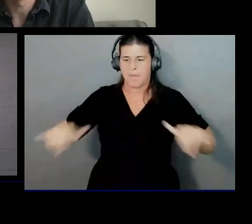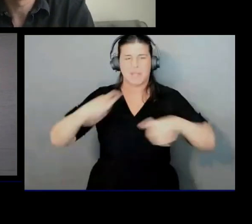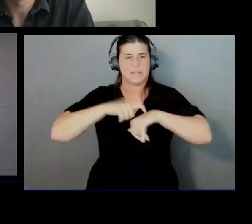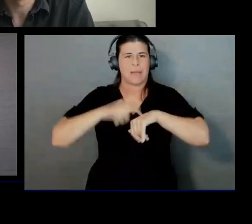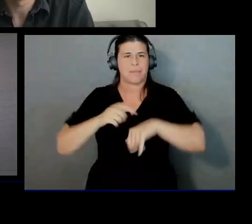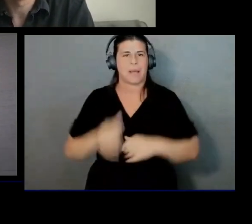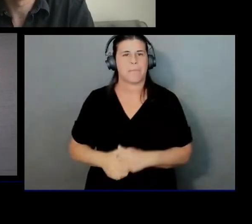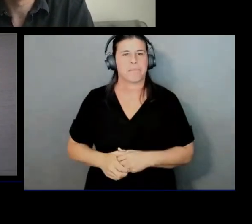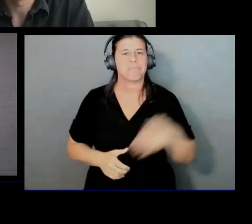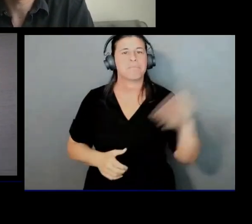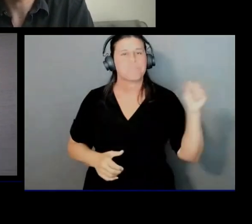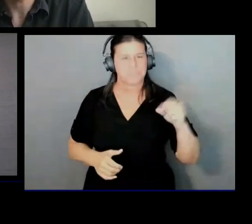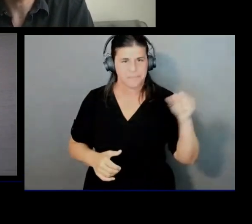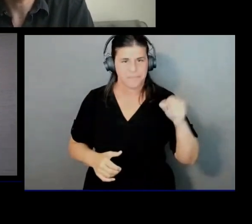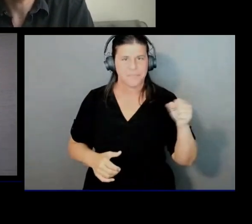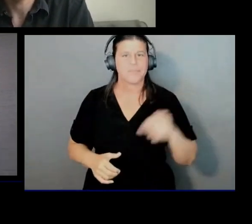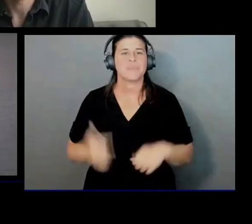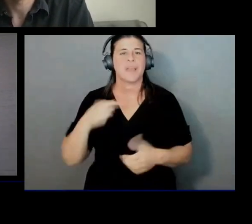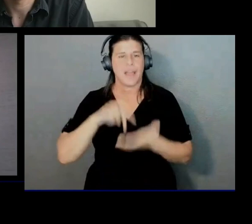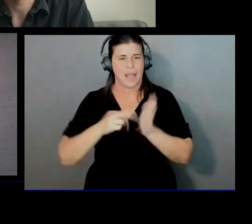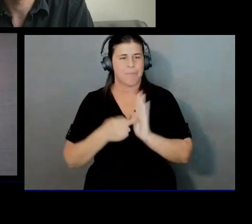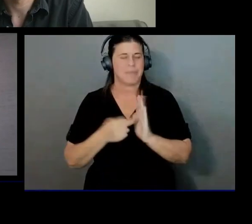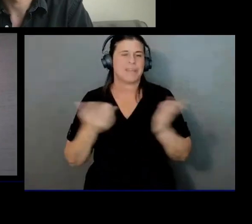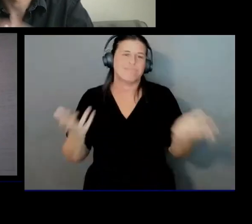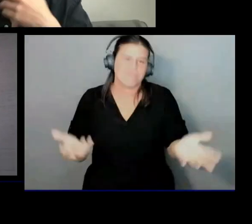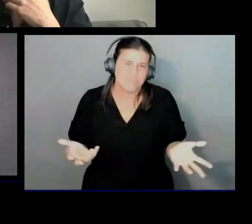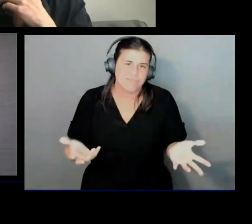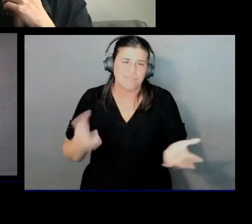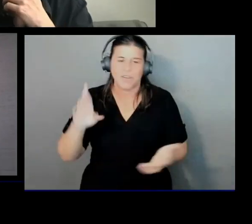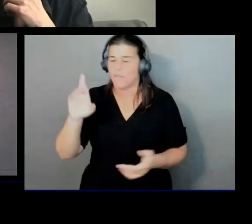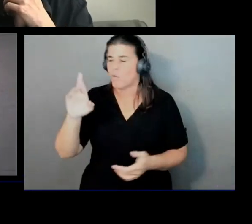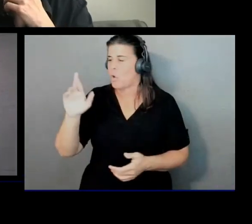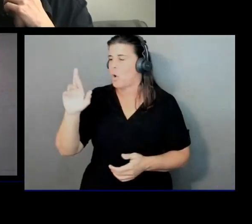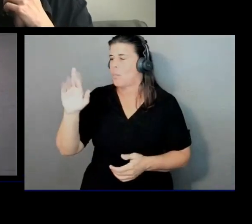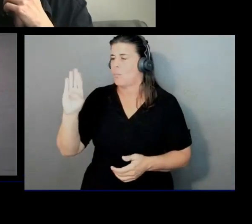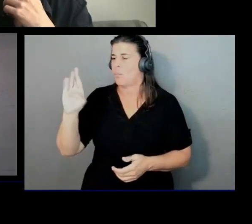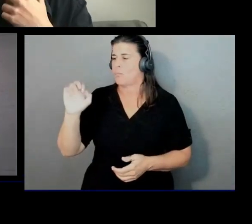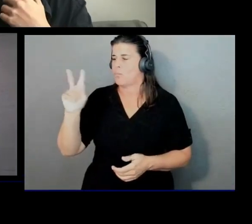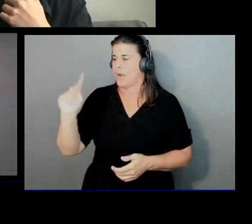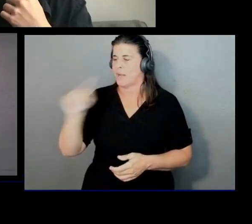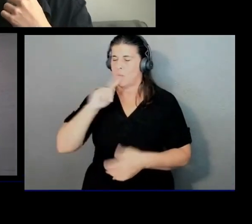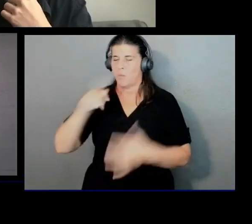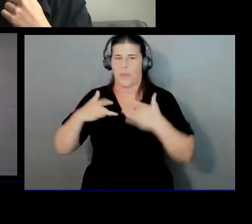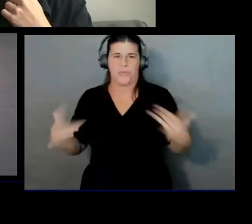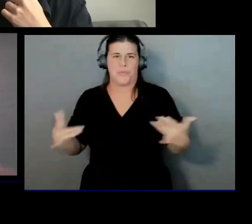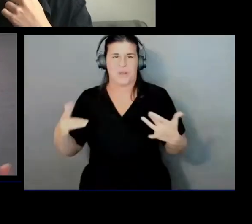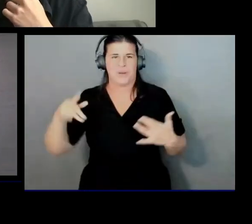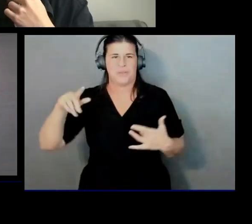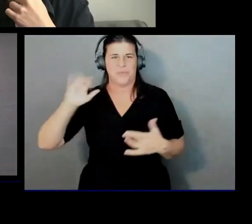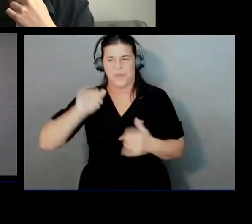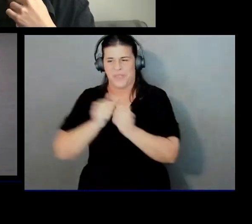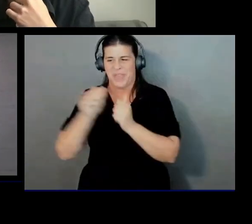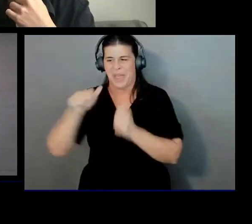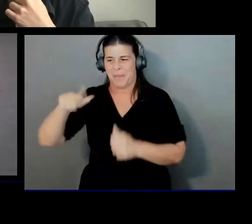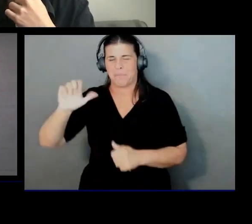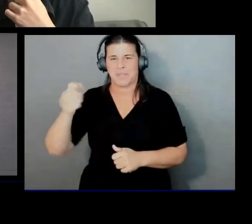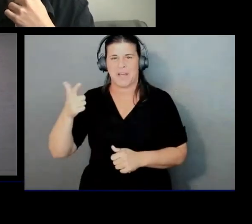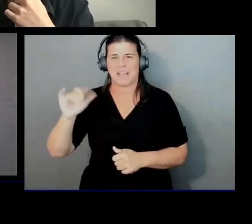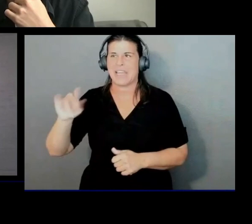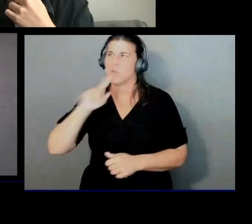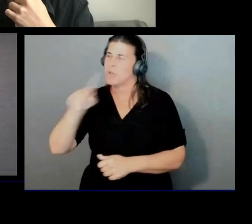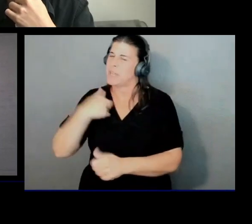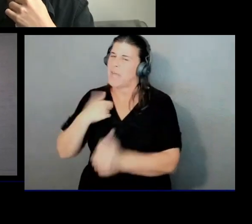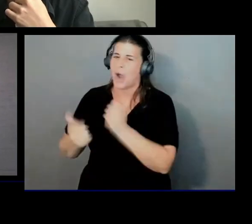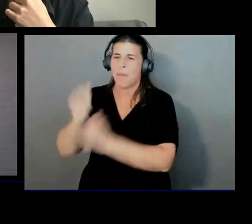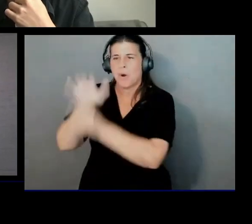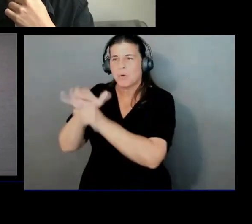Yeah. I mean, on the Braket side, we're very excited about this plugin. It's like our most